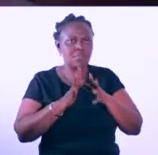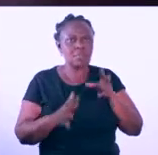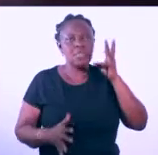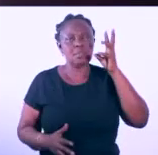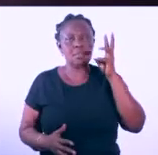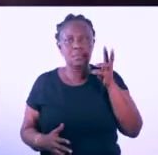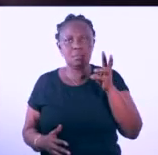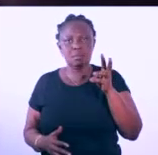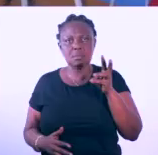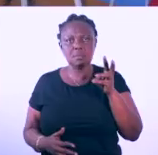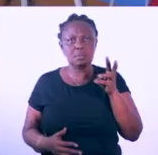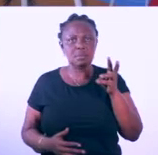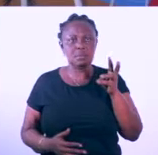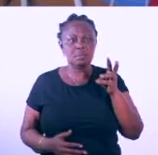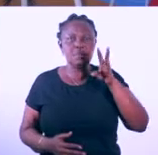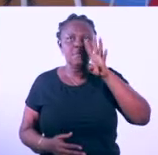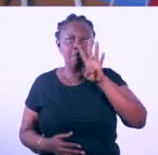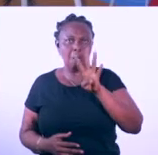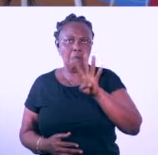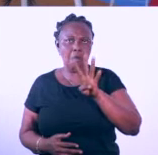6, 4,